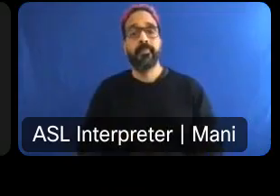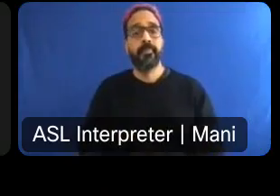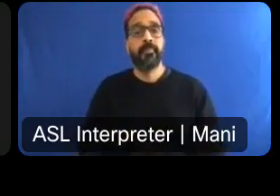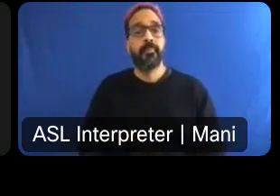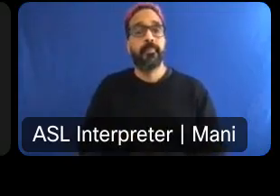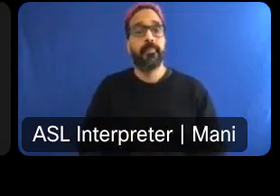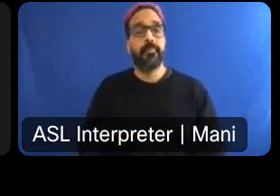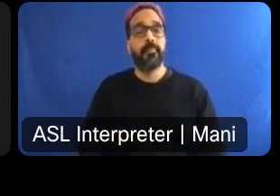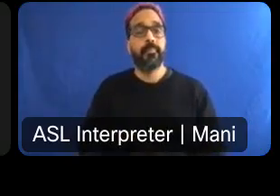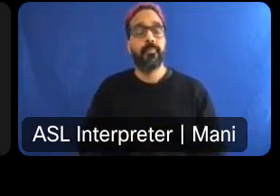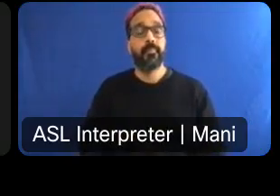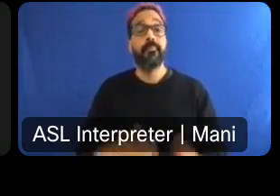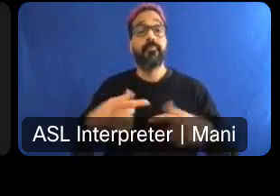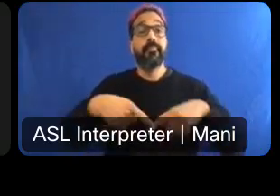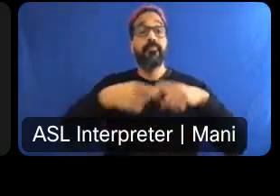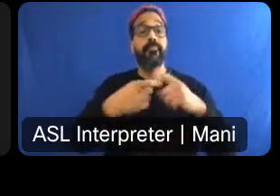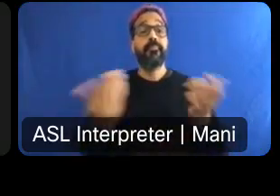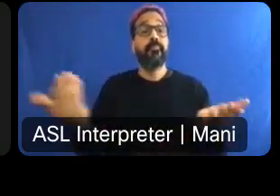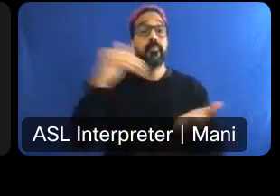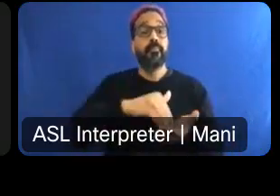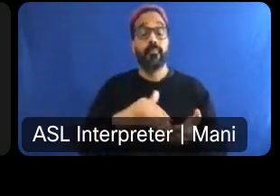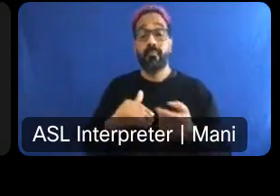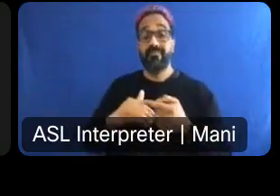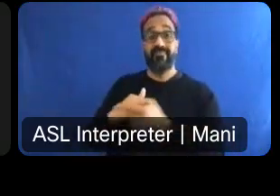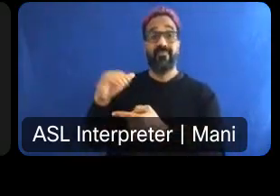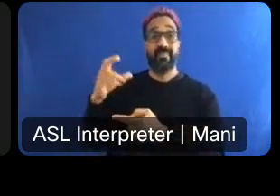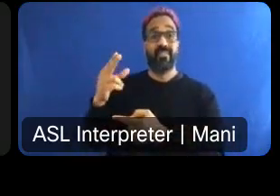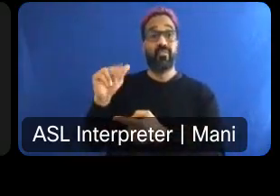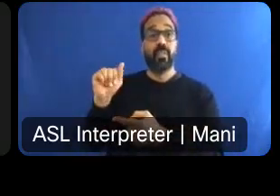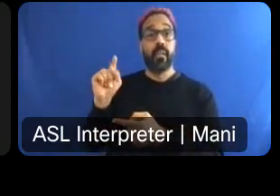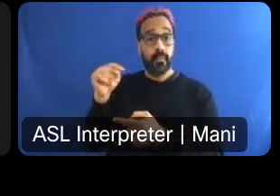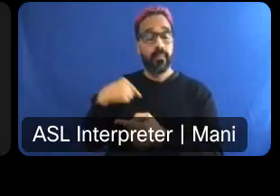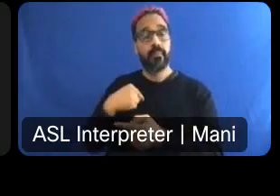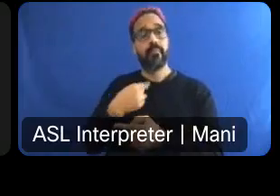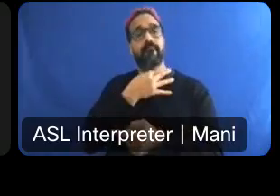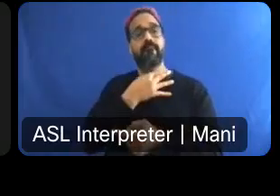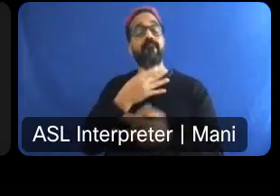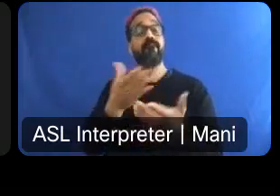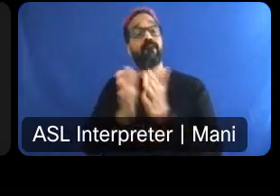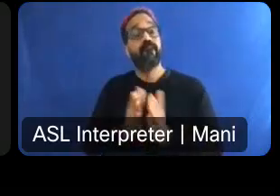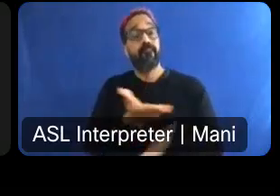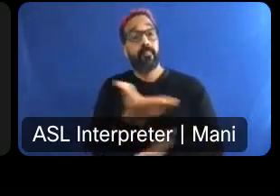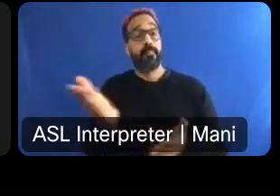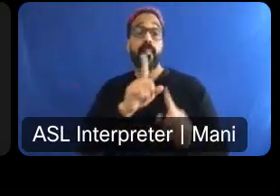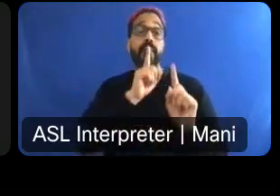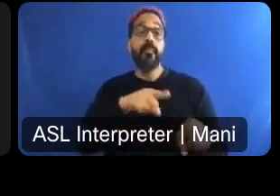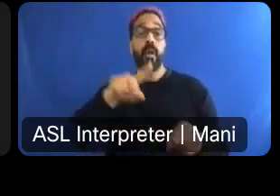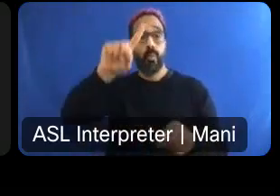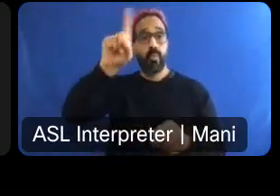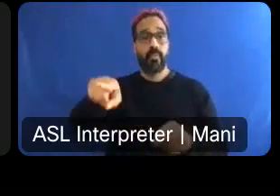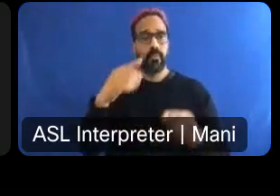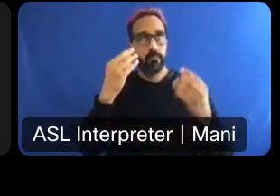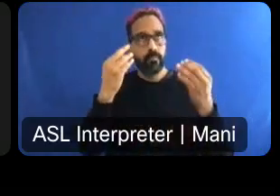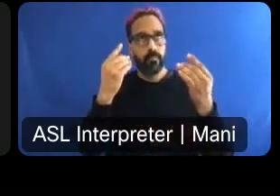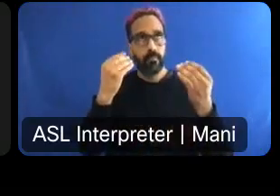So I want to pause again and in the chat, have us respond to this question for us to think about and reflect